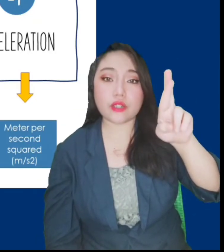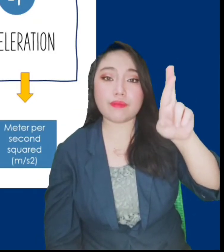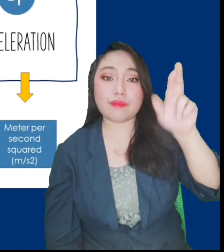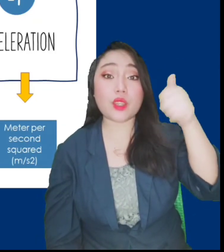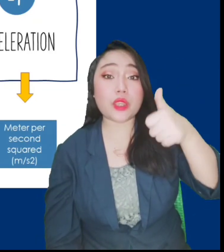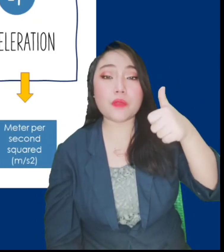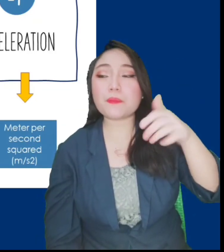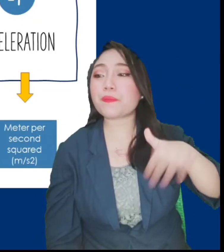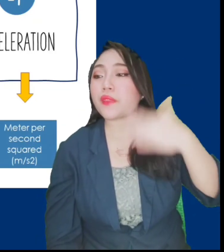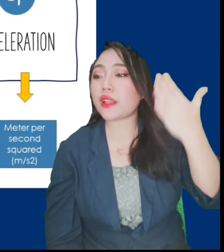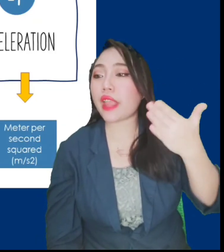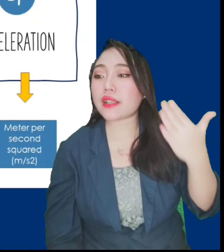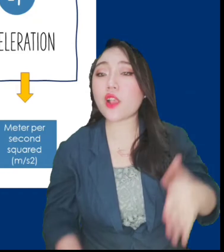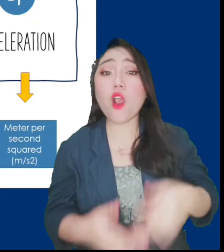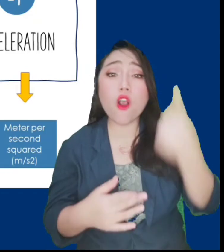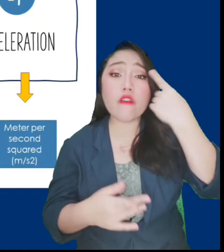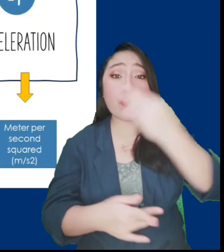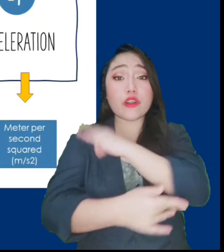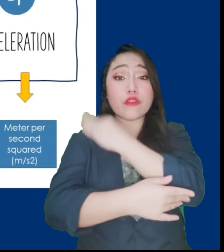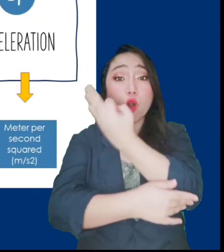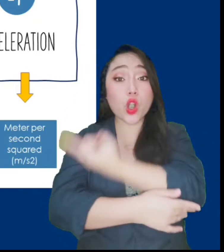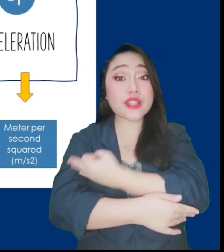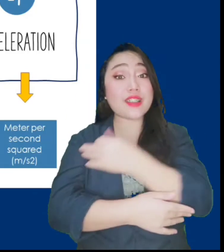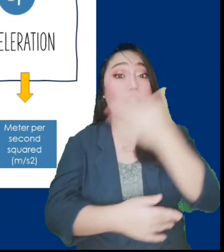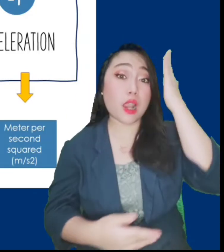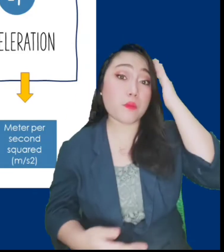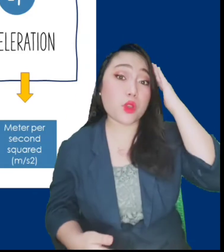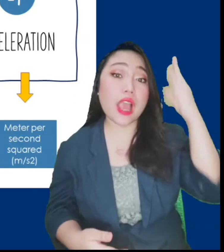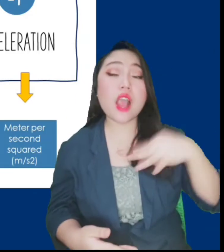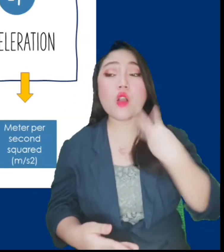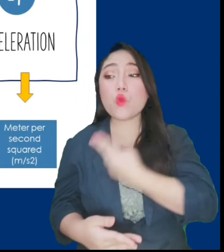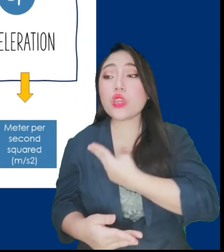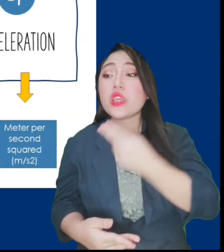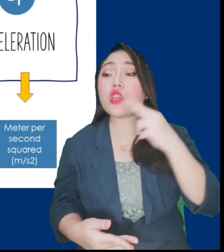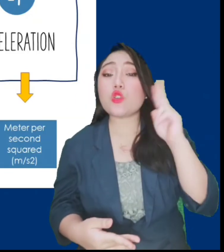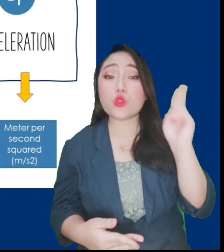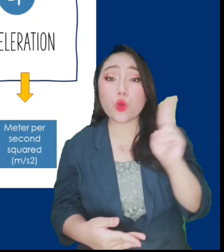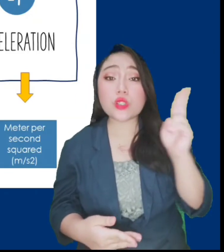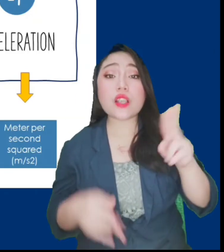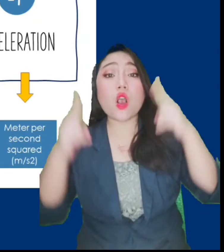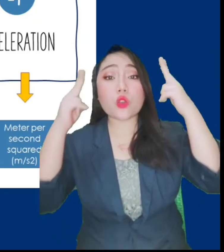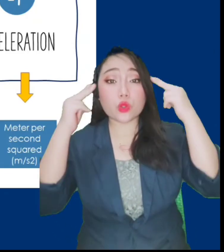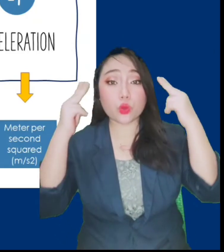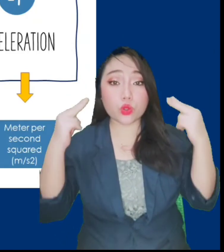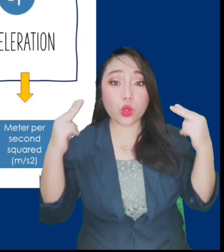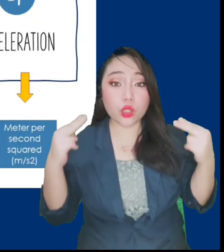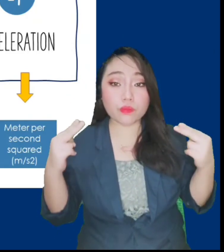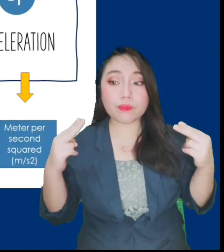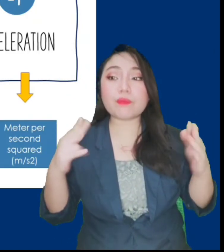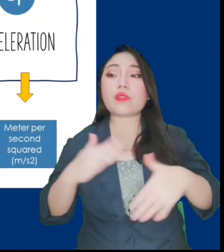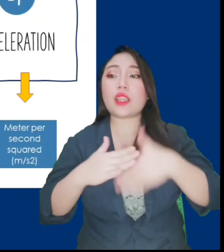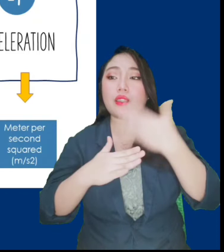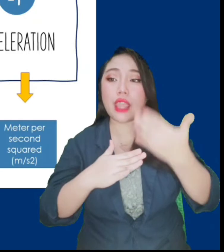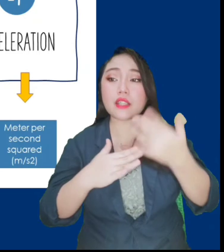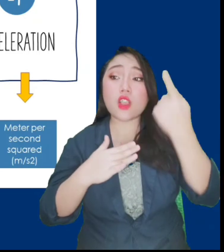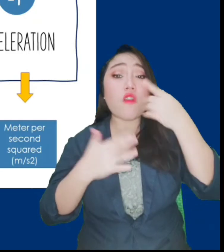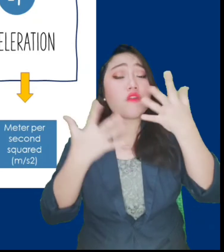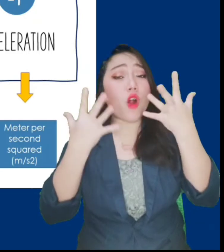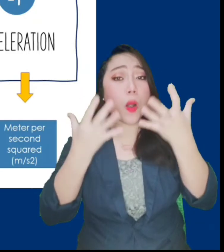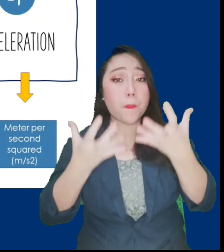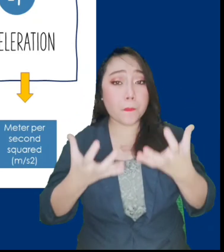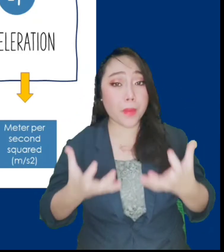milliliter. Okay? Next, we have the force. We are using